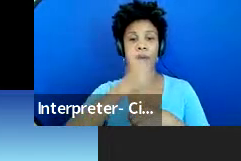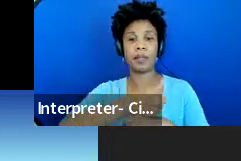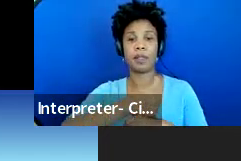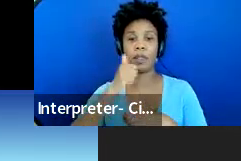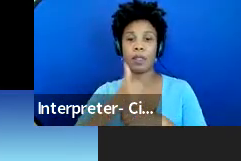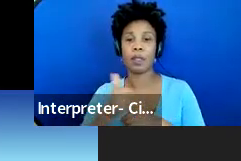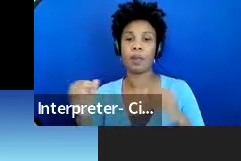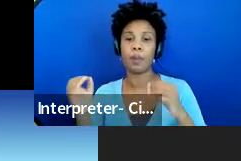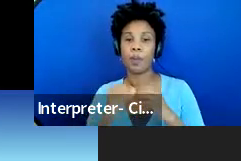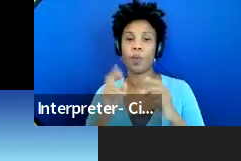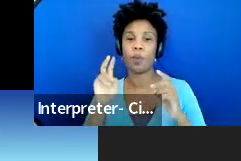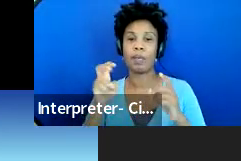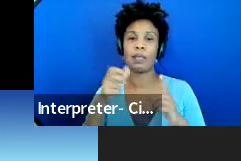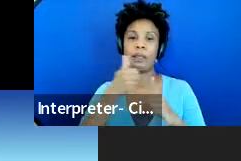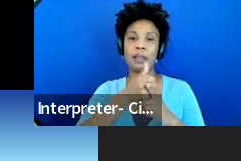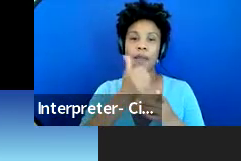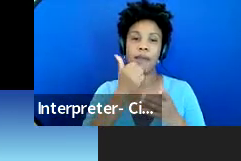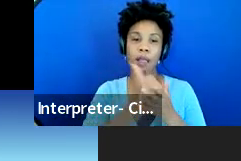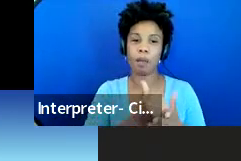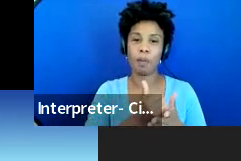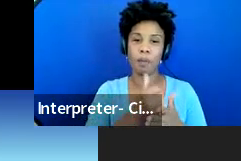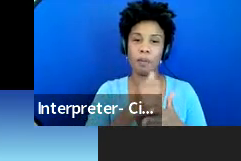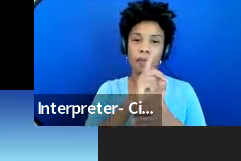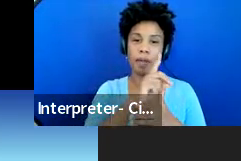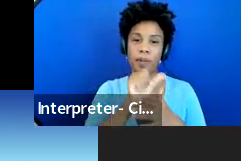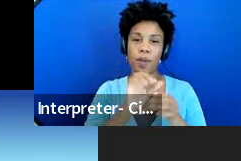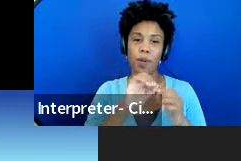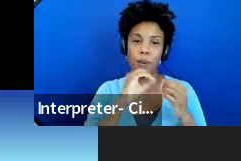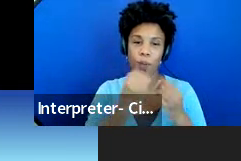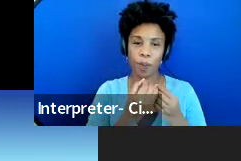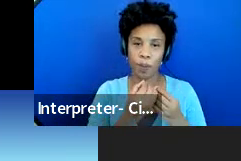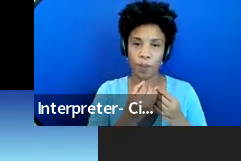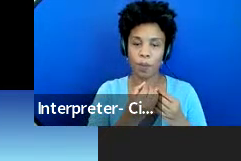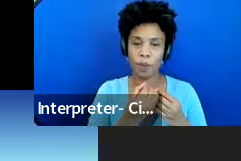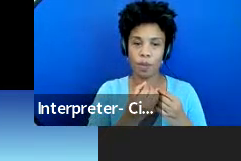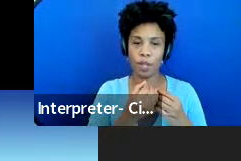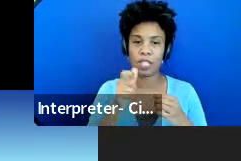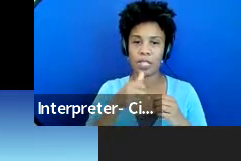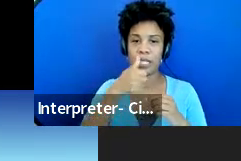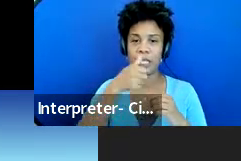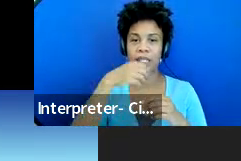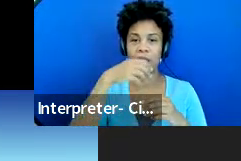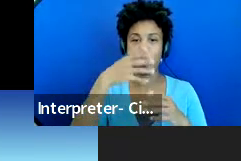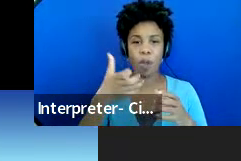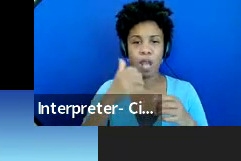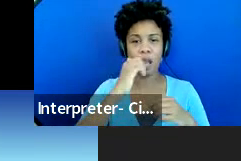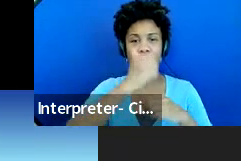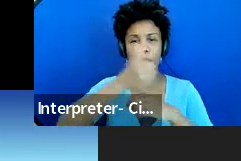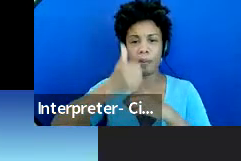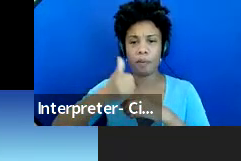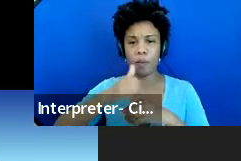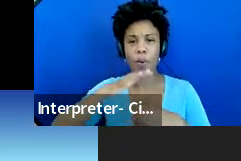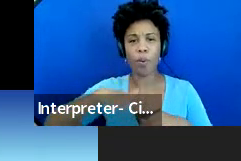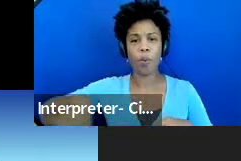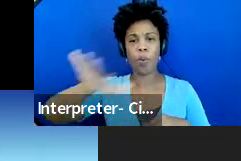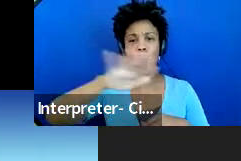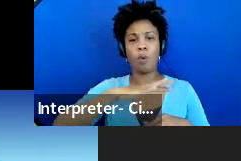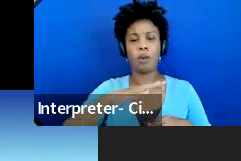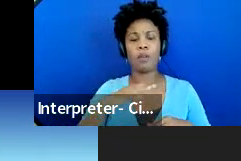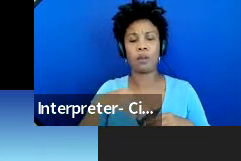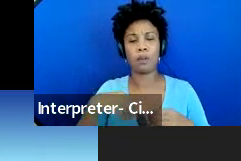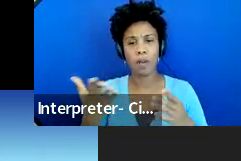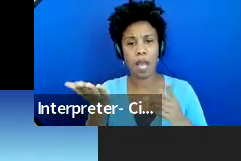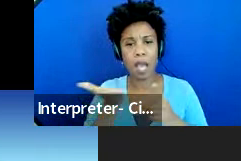these at the community level and for them to be actively engaged in providing services and advocacy for persons with